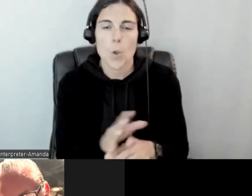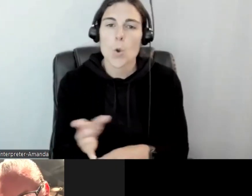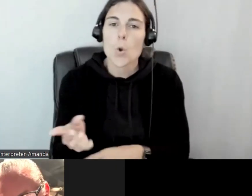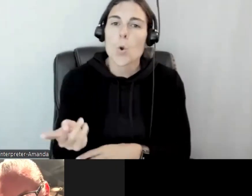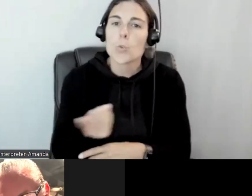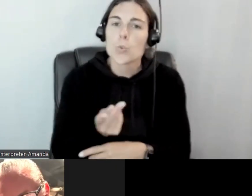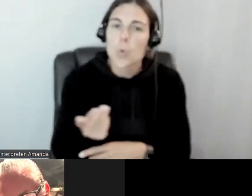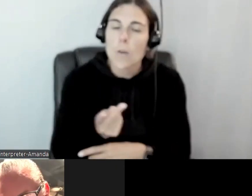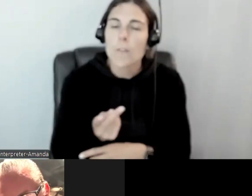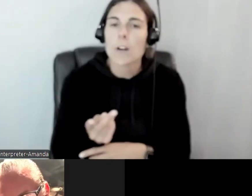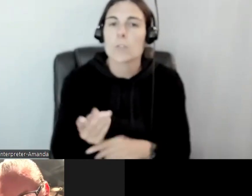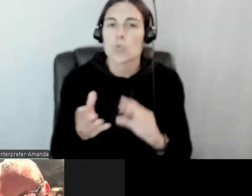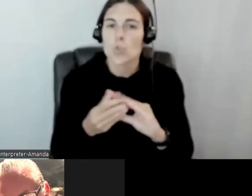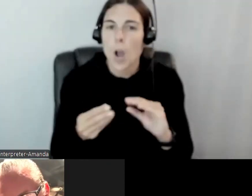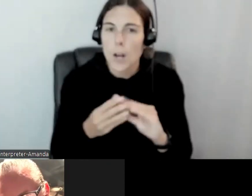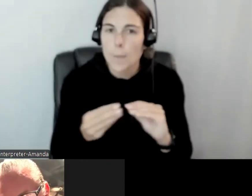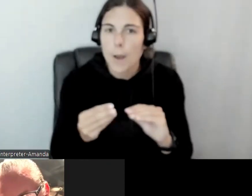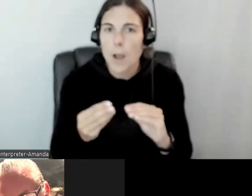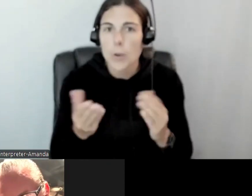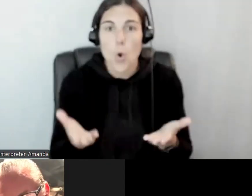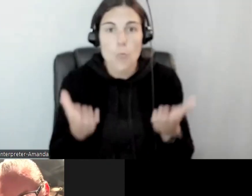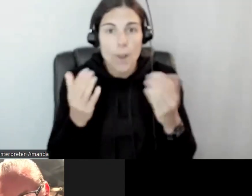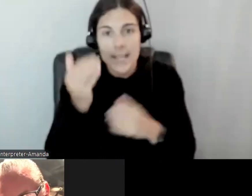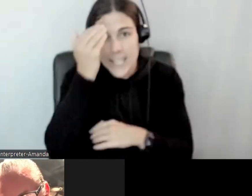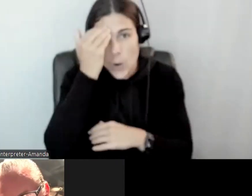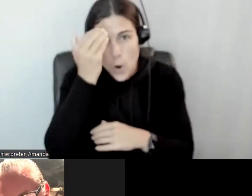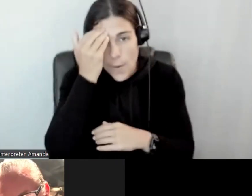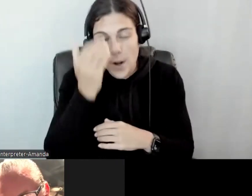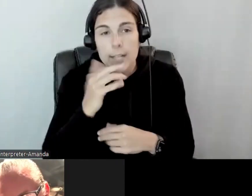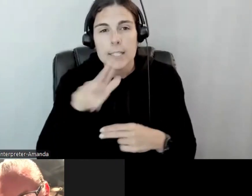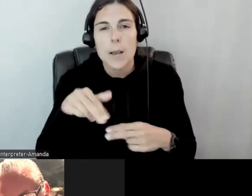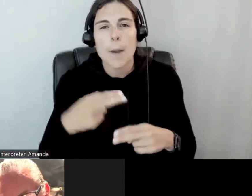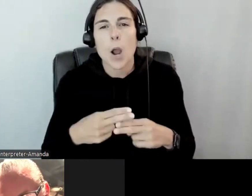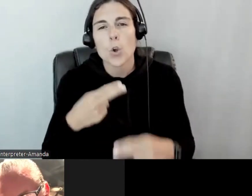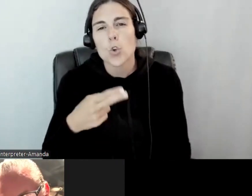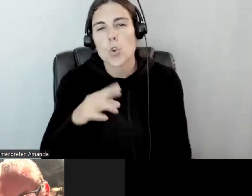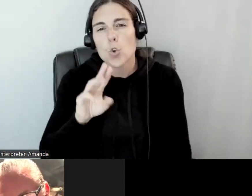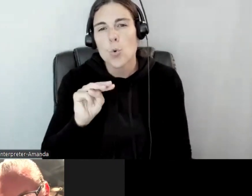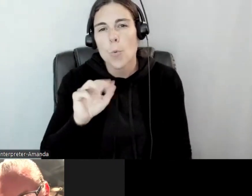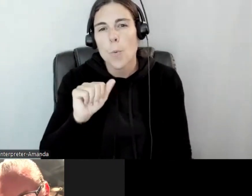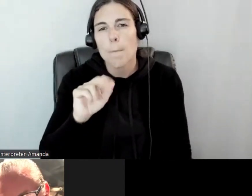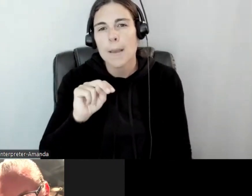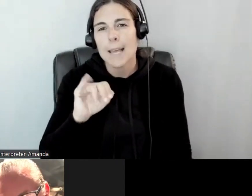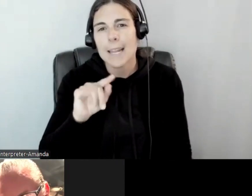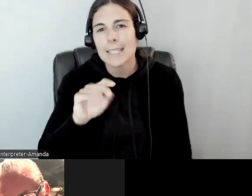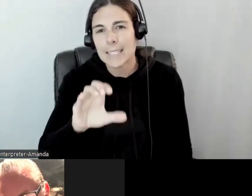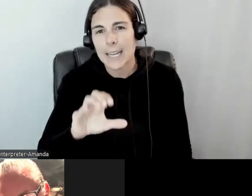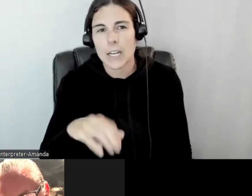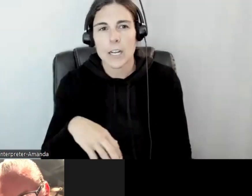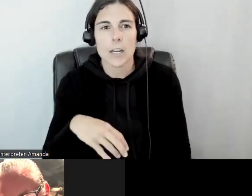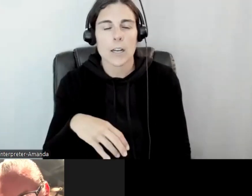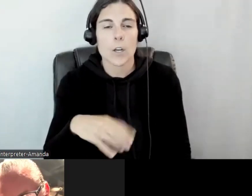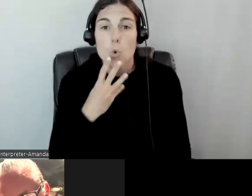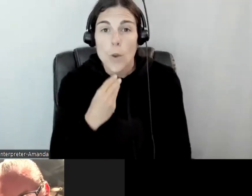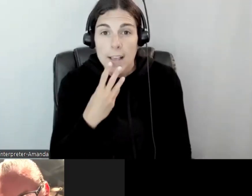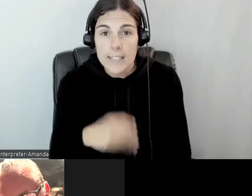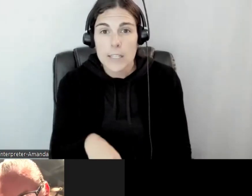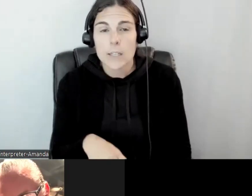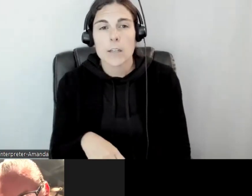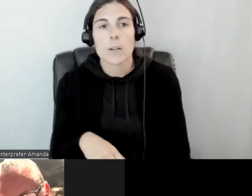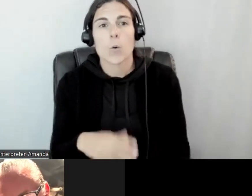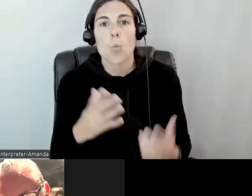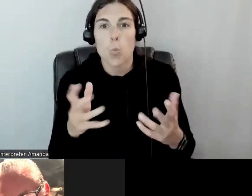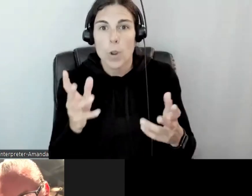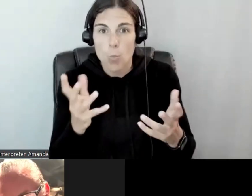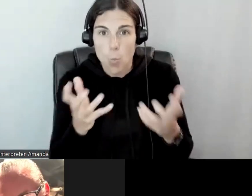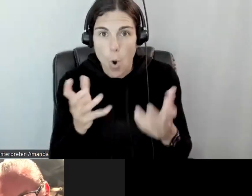about raising awareness so people know about humanistic Judaism. We're talking about raising awareness so people who walk by know that we're here